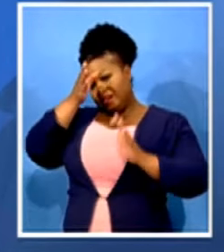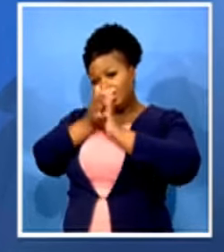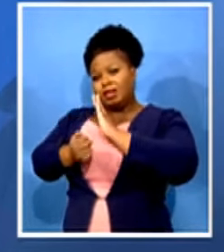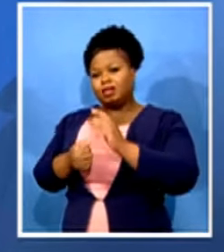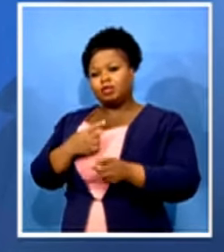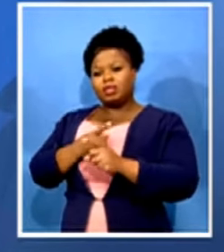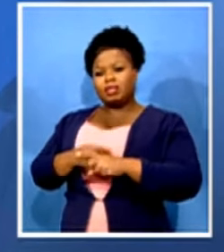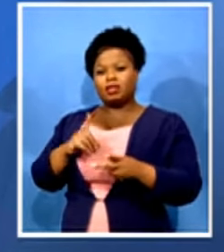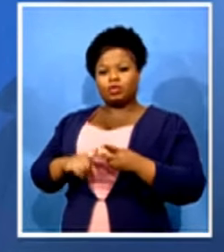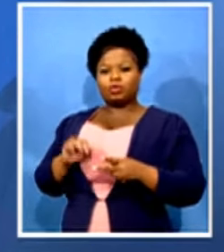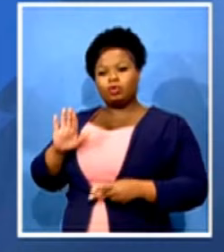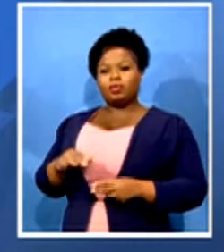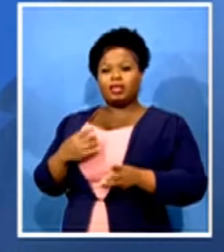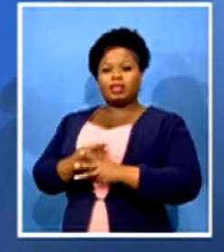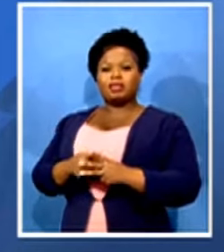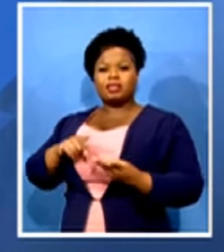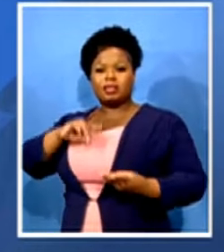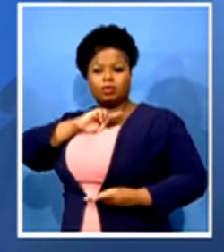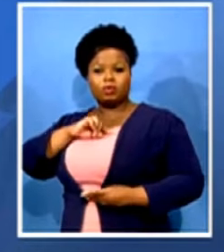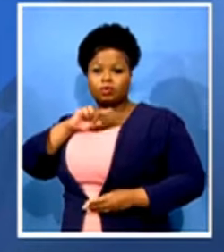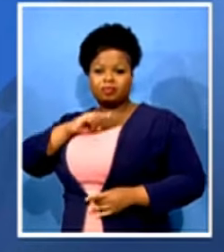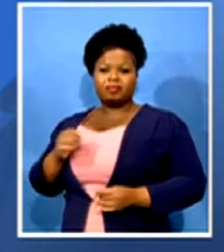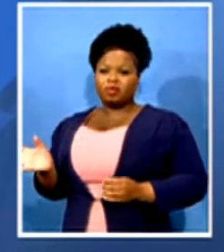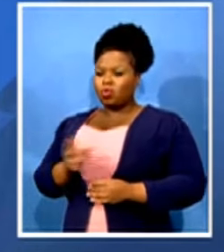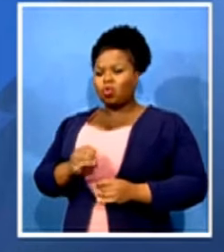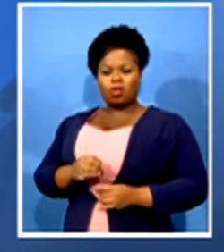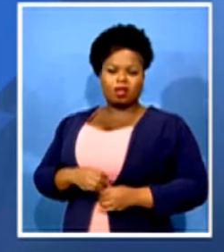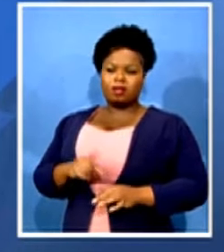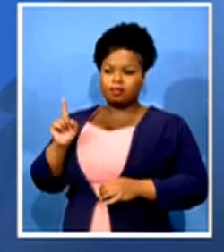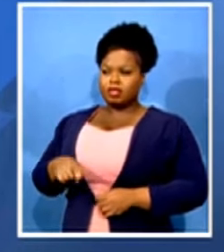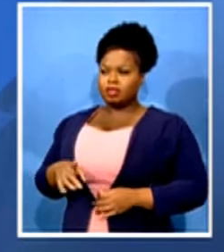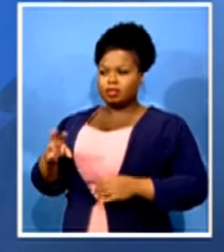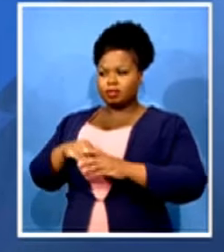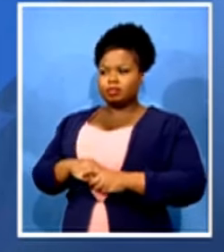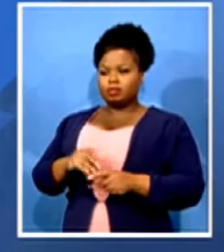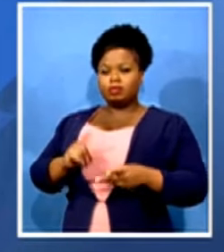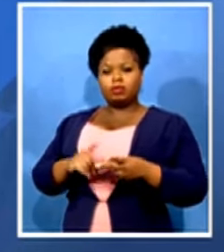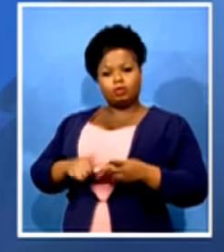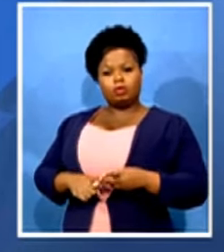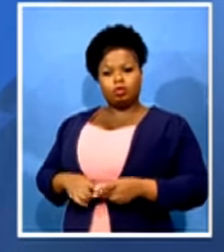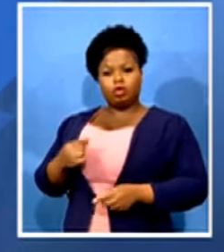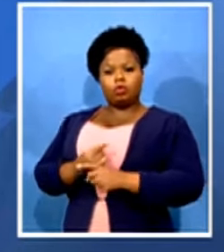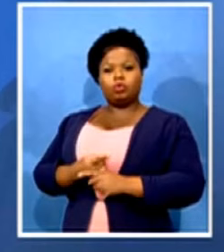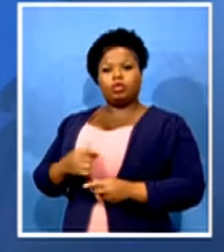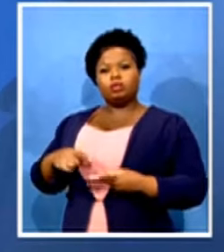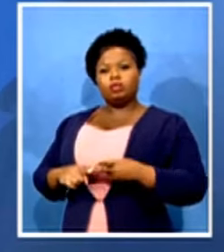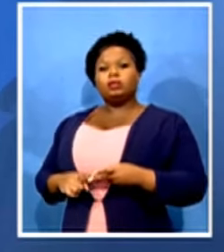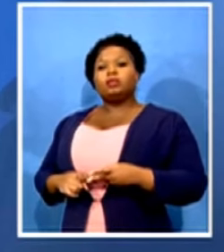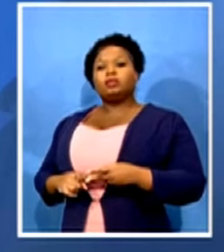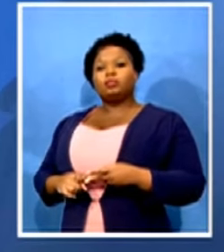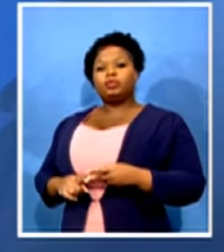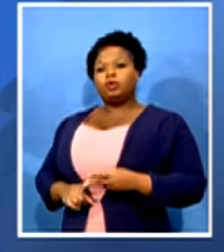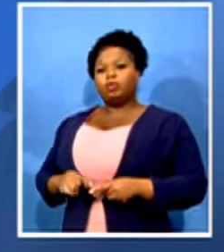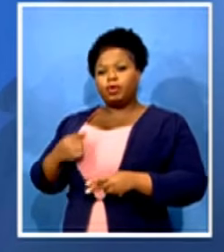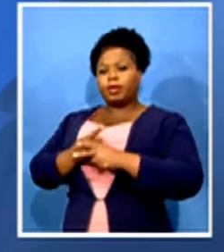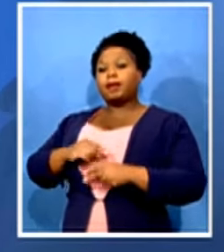which will benefit everybody in the prolonged running to try and lift the alcohol ban. And I think that at the end of the day, we need to be realistic